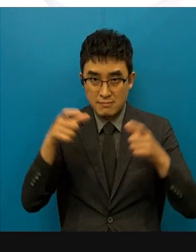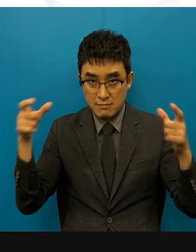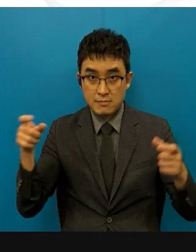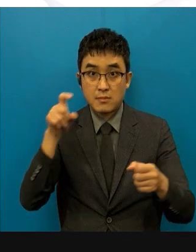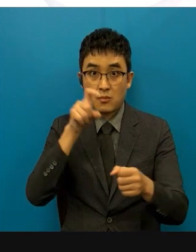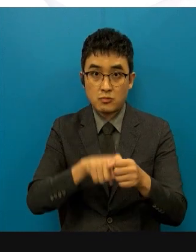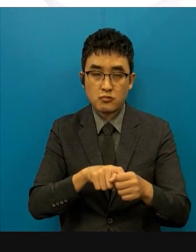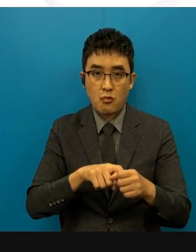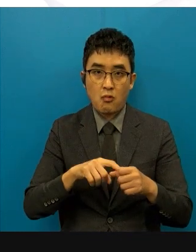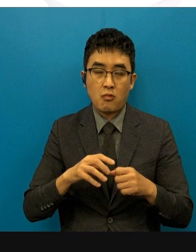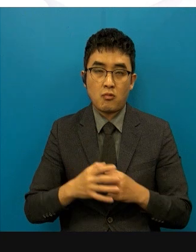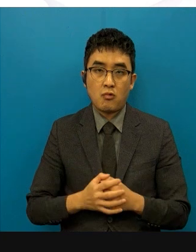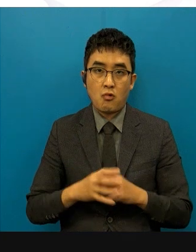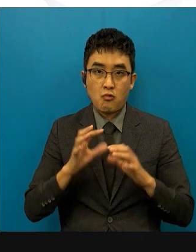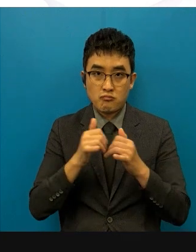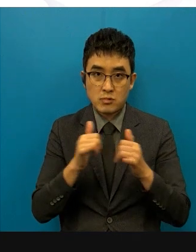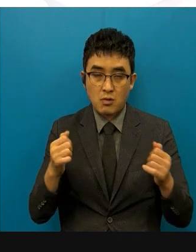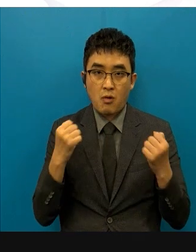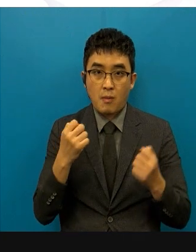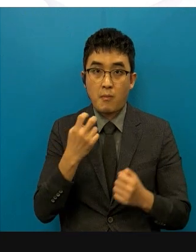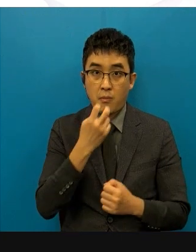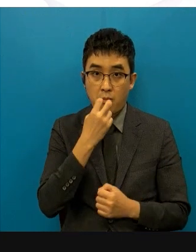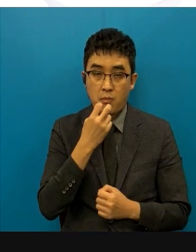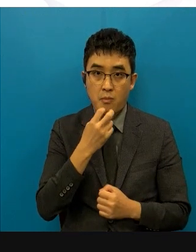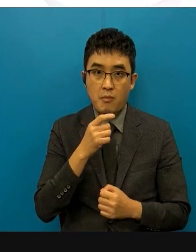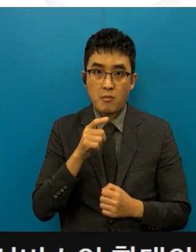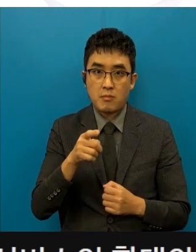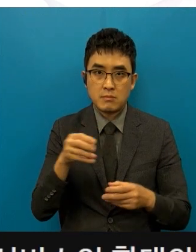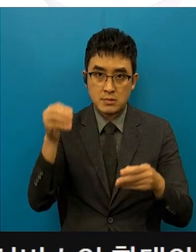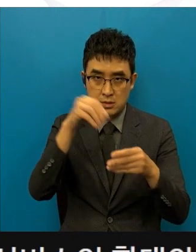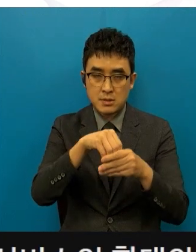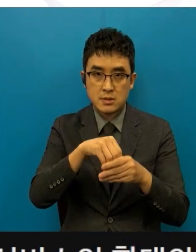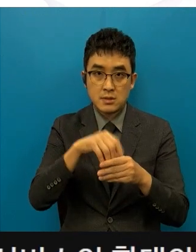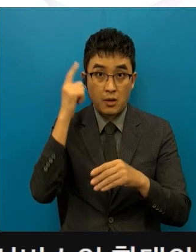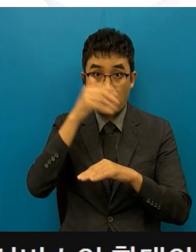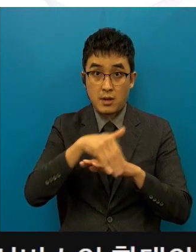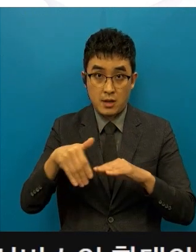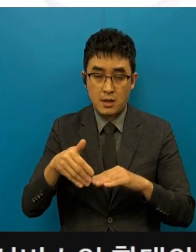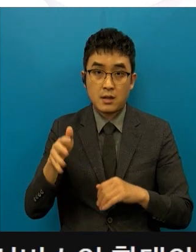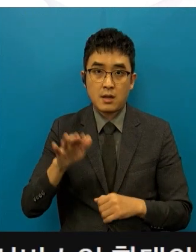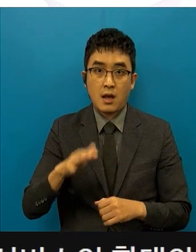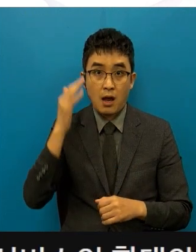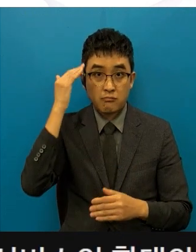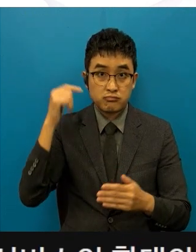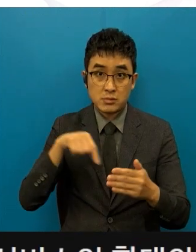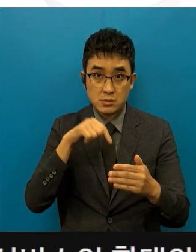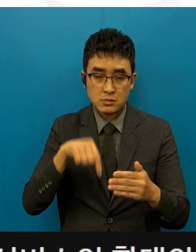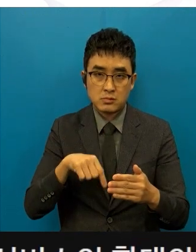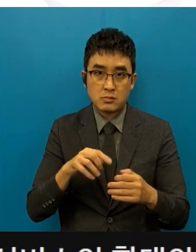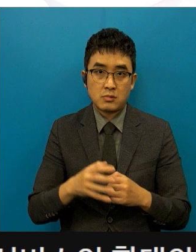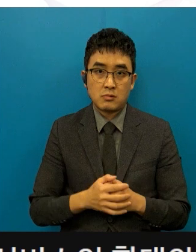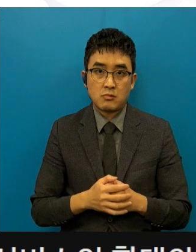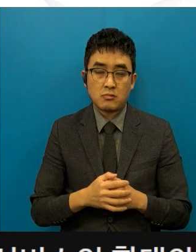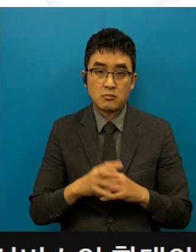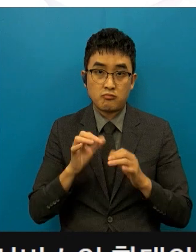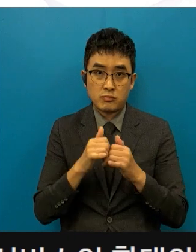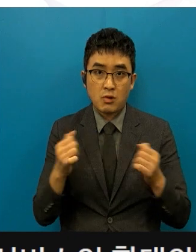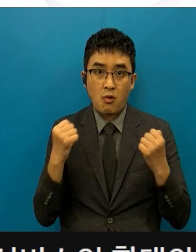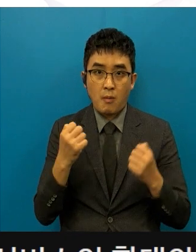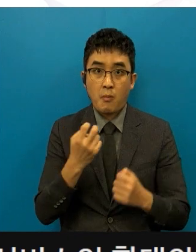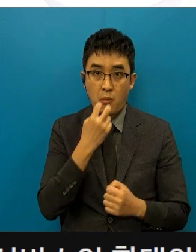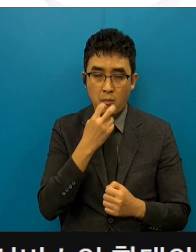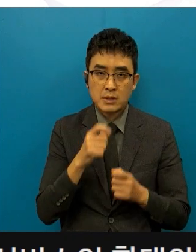in Korean societies. National health insurance and long-term care insurance operate in